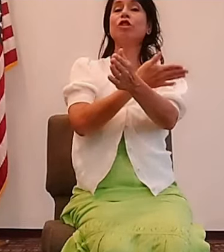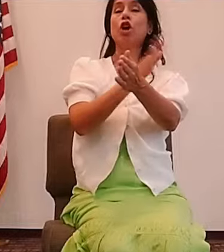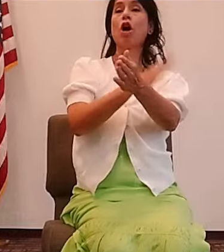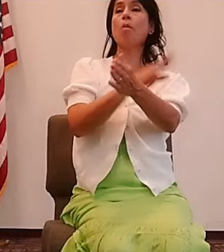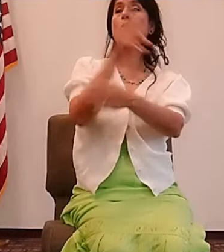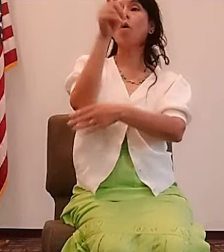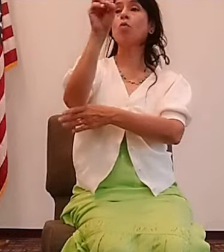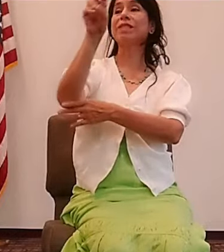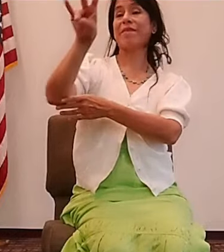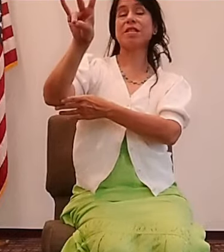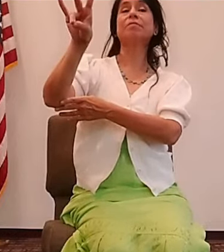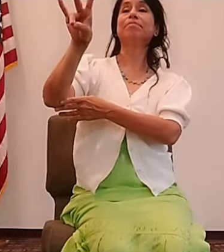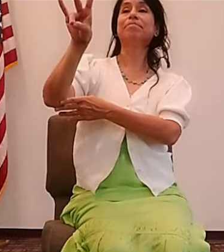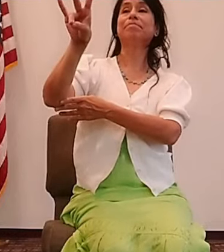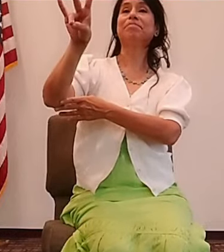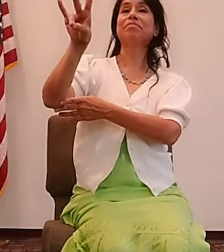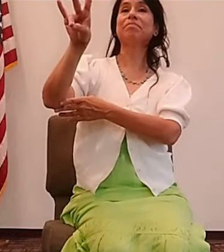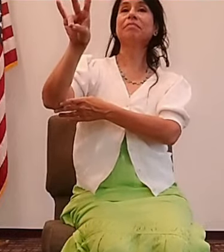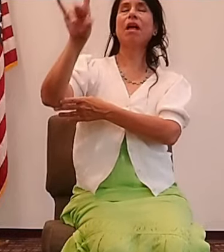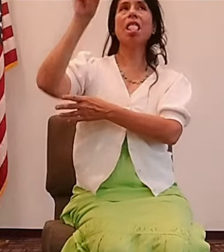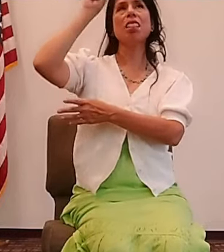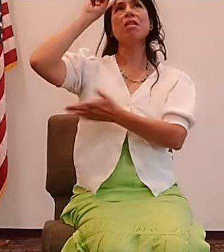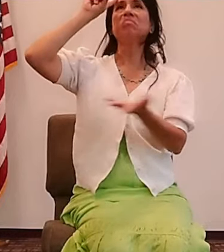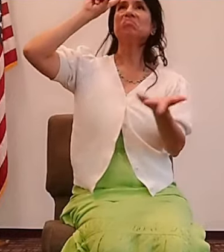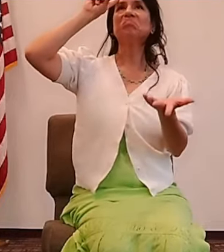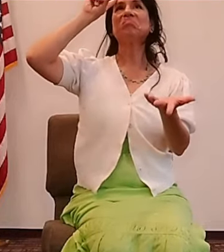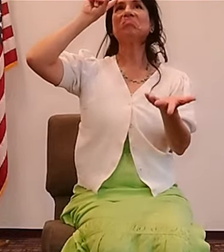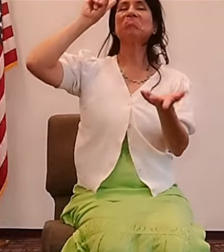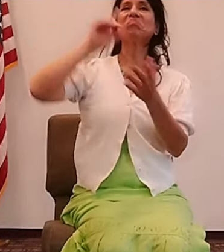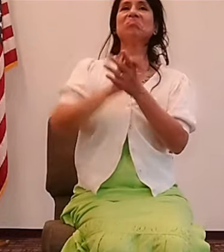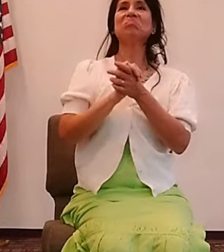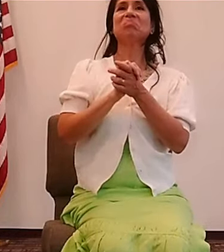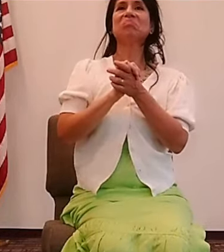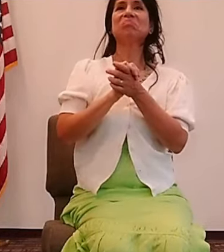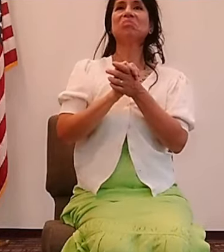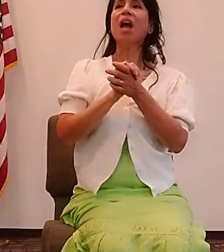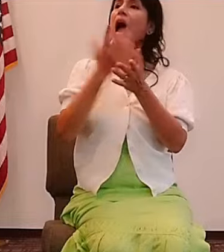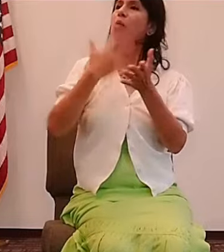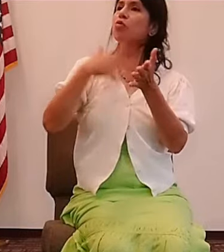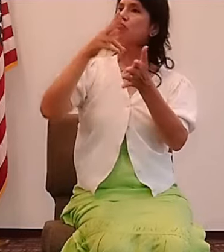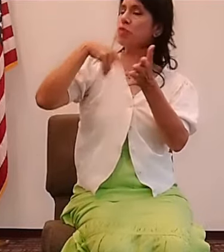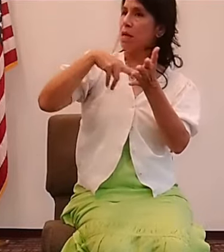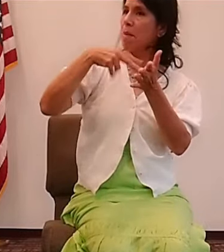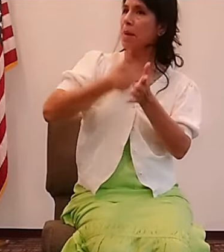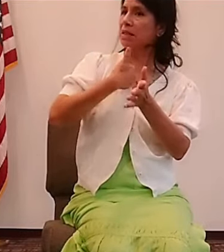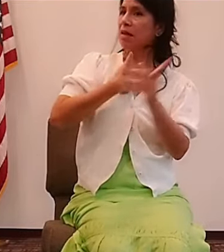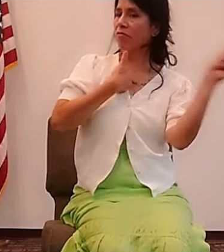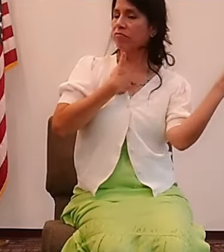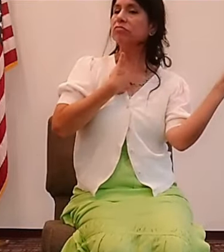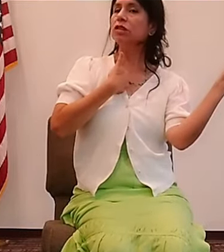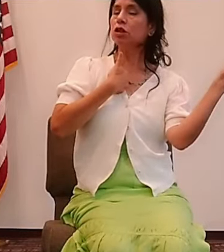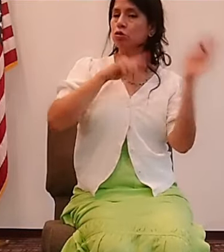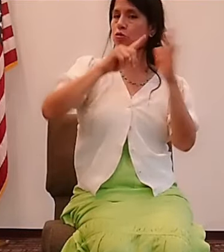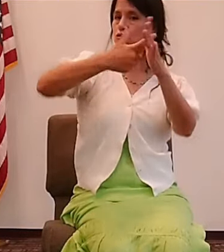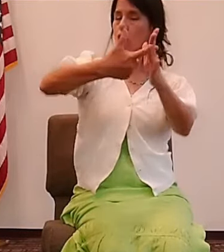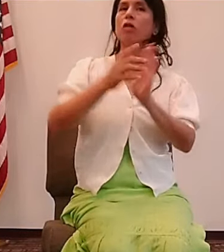Psalm 107. I thought that I would just read the beginning of that psalm to start our service